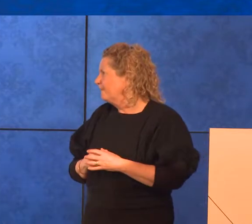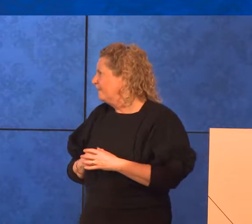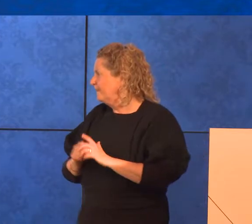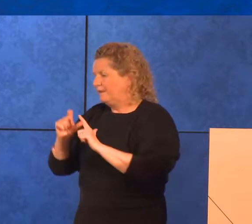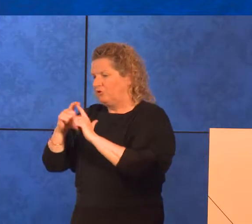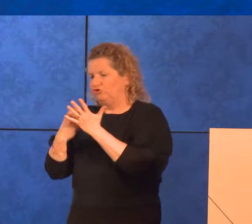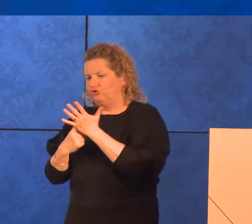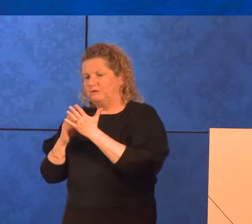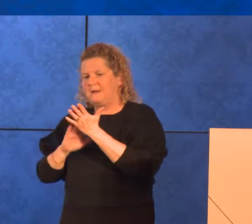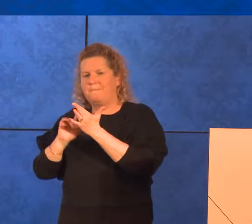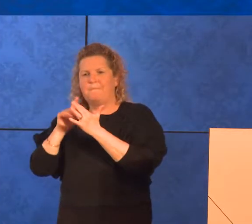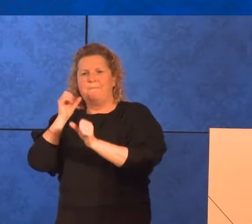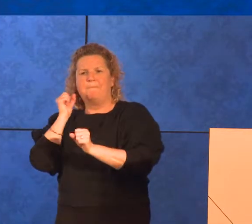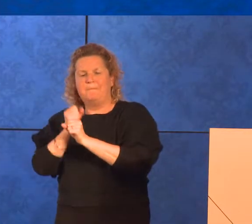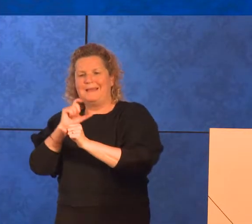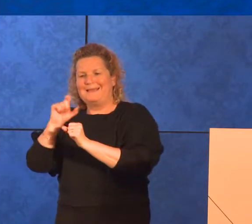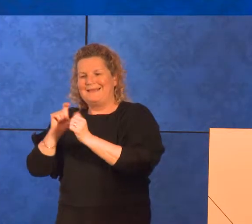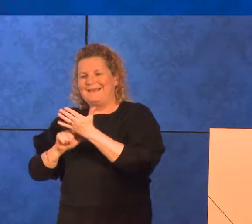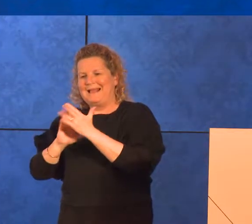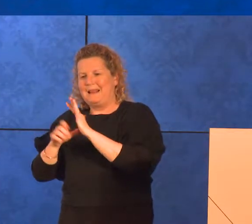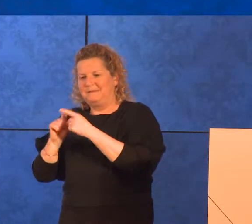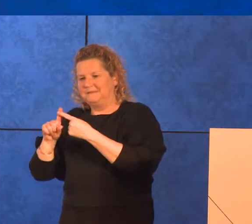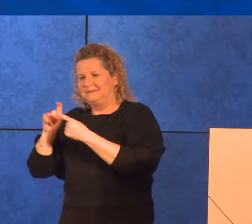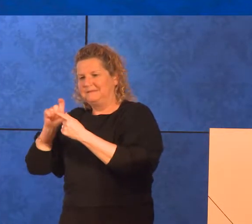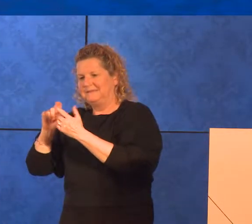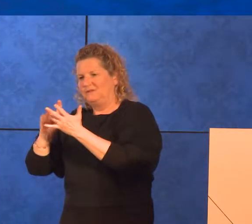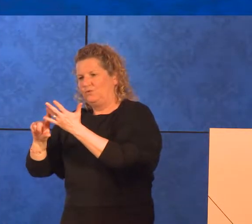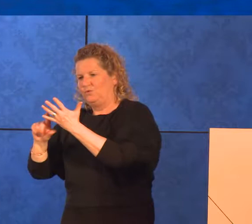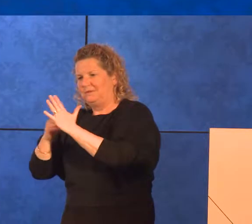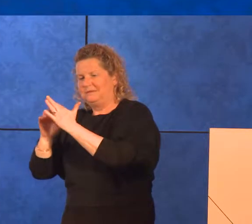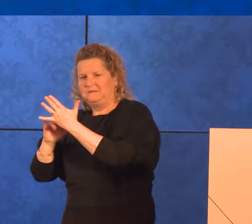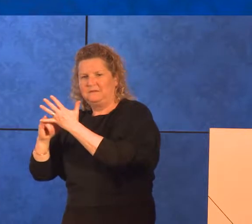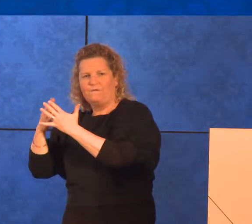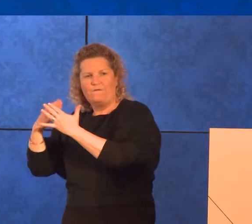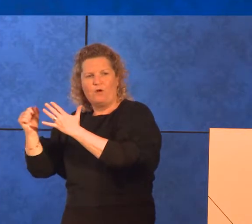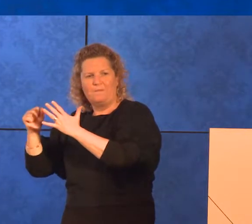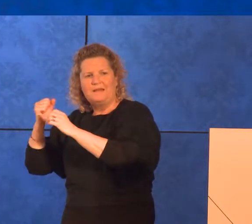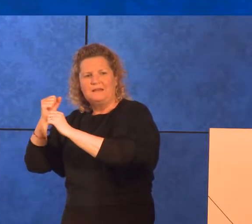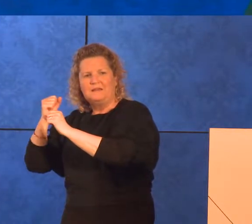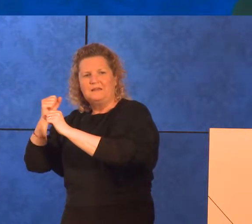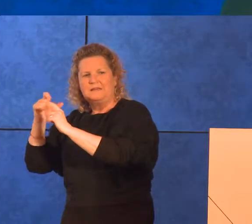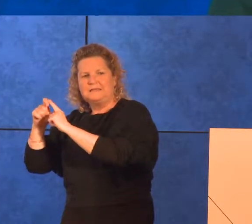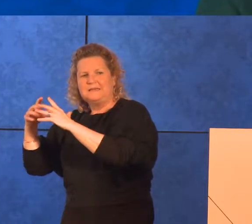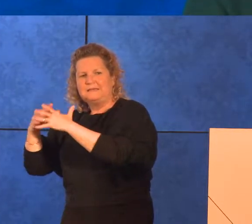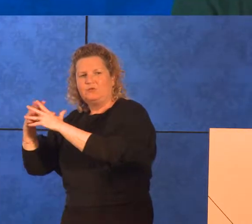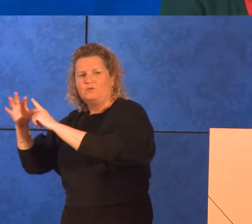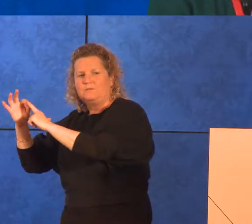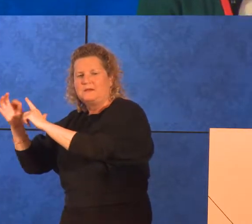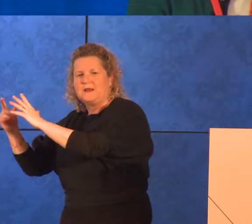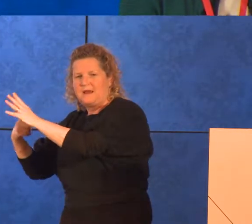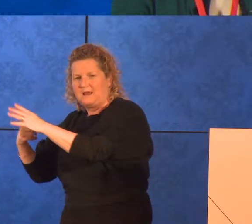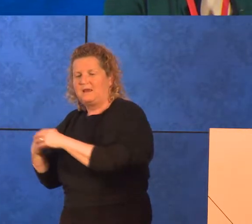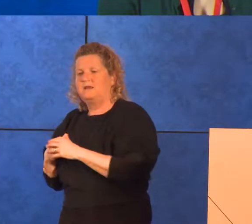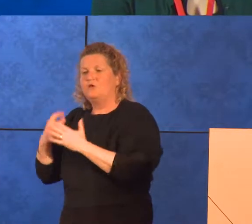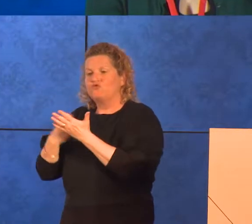Dr. Meg Clement-Couzner from PWDA, who has experience with the Royal Commission